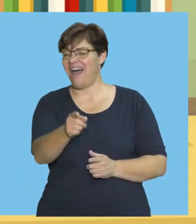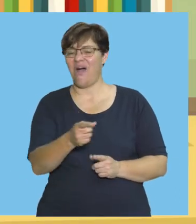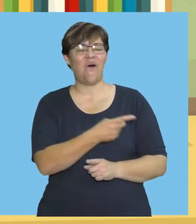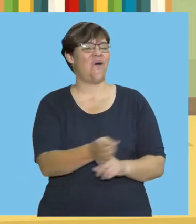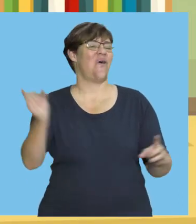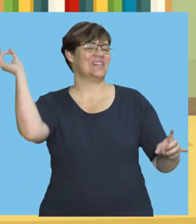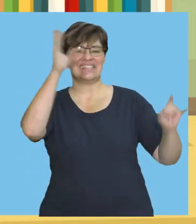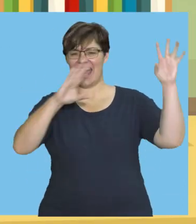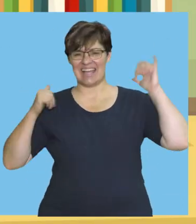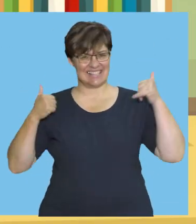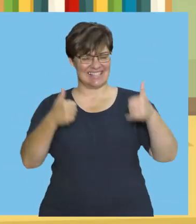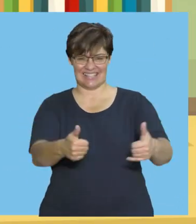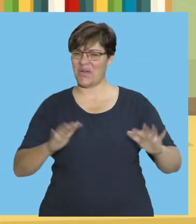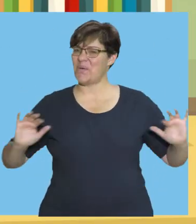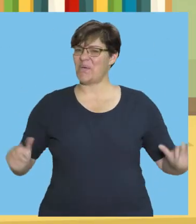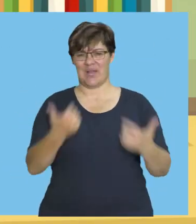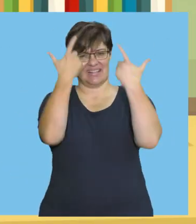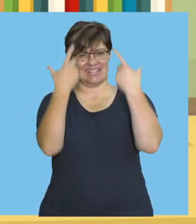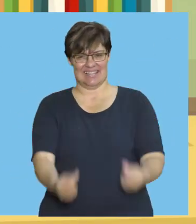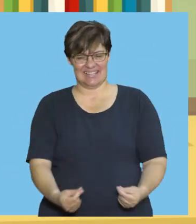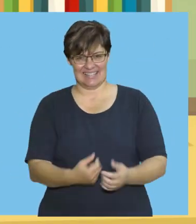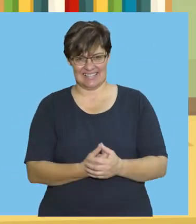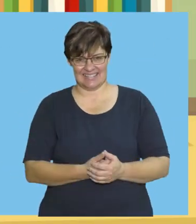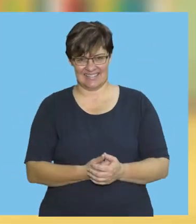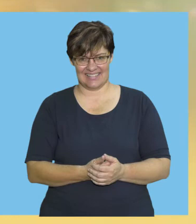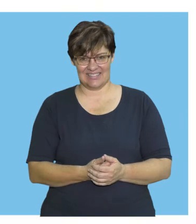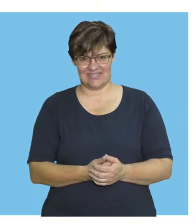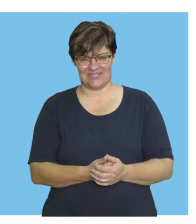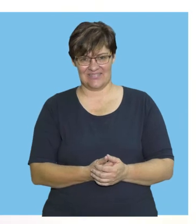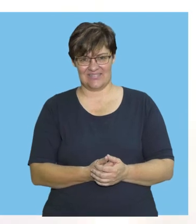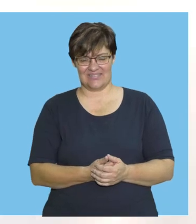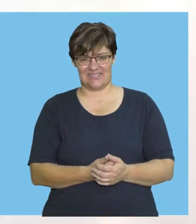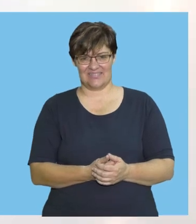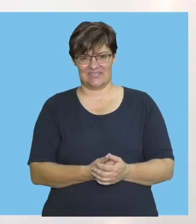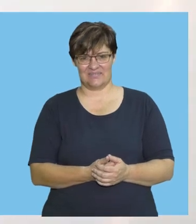are all stars. Well done.